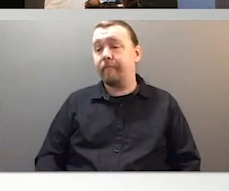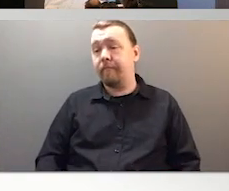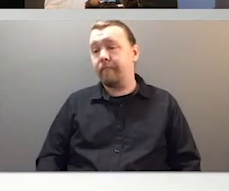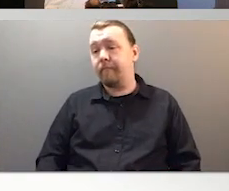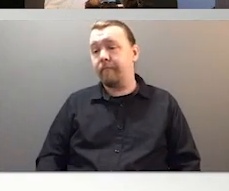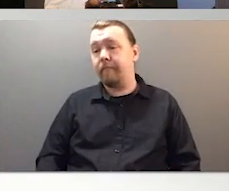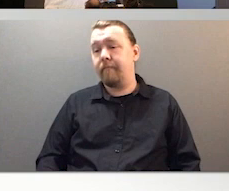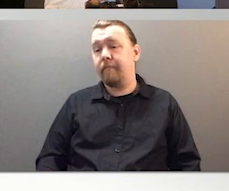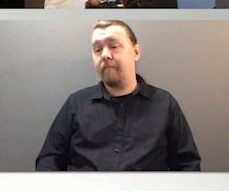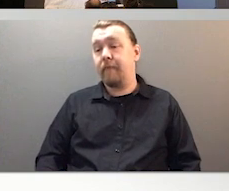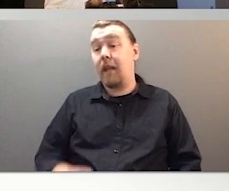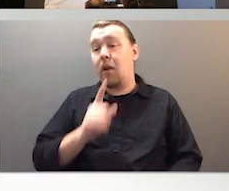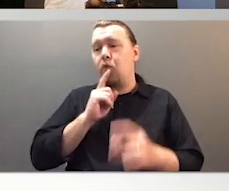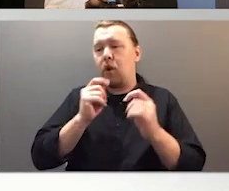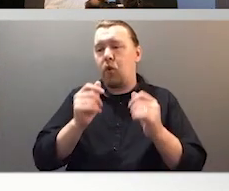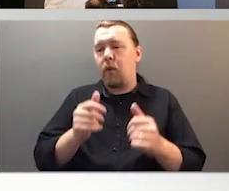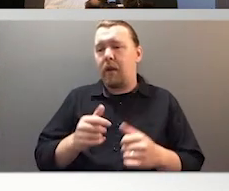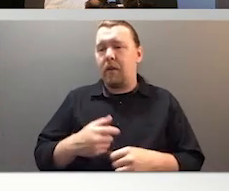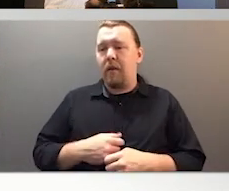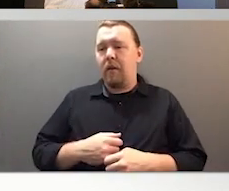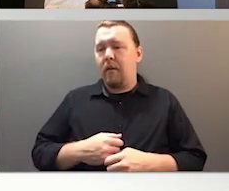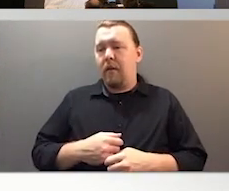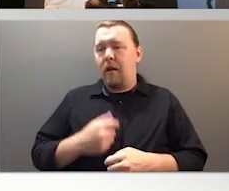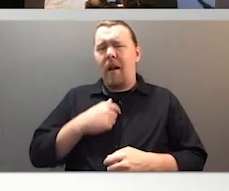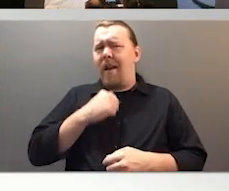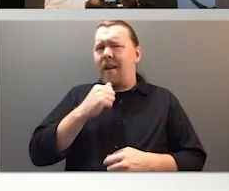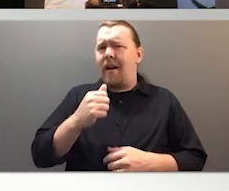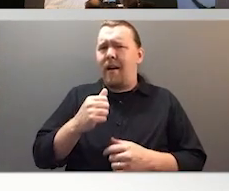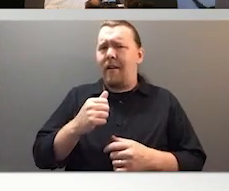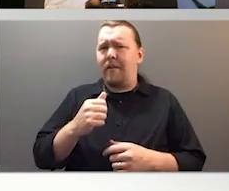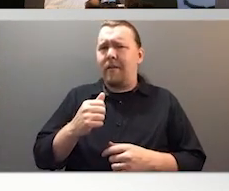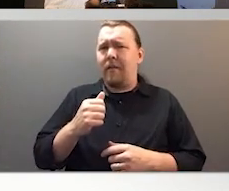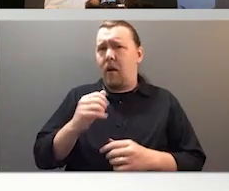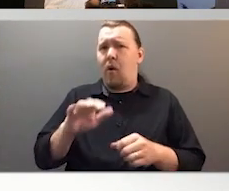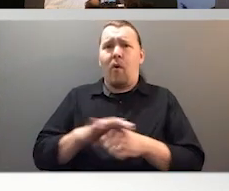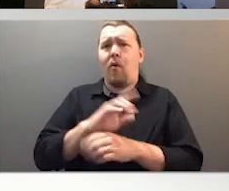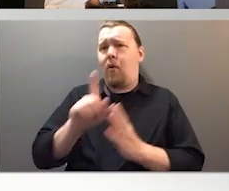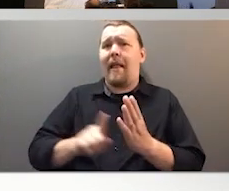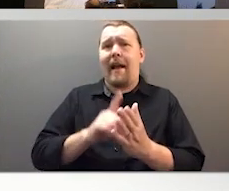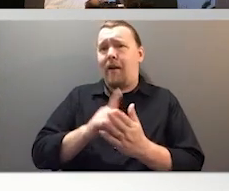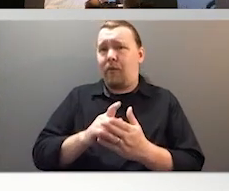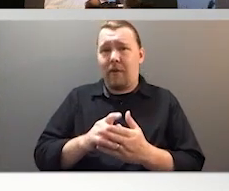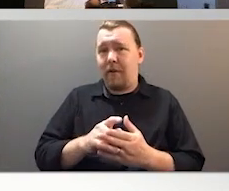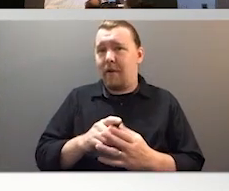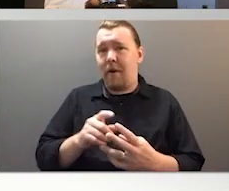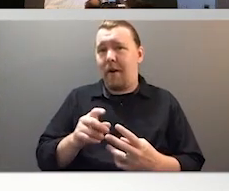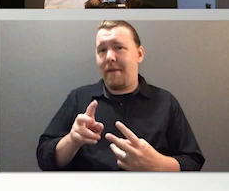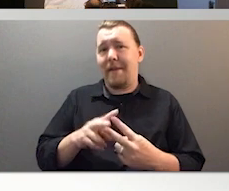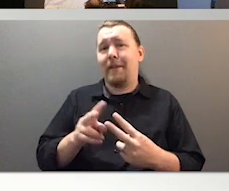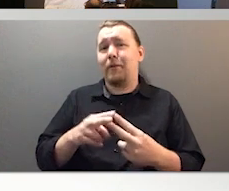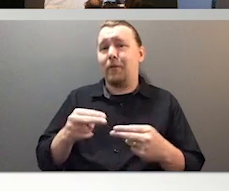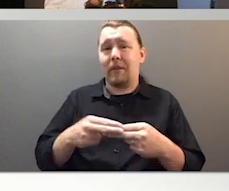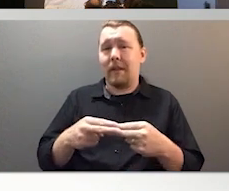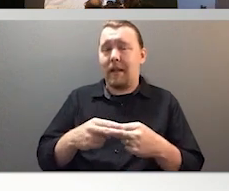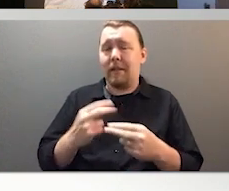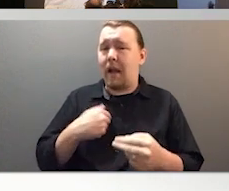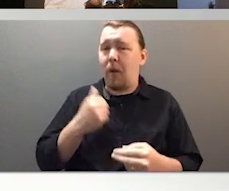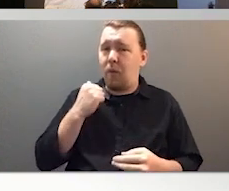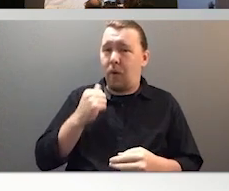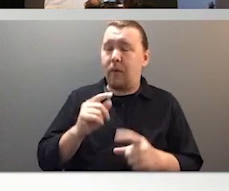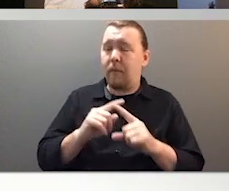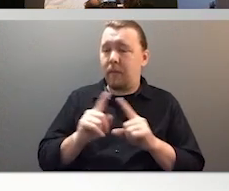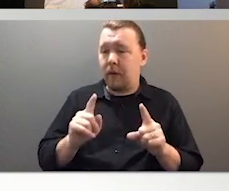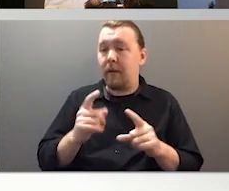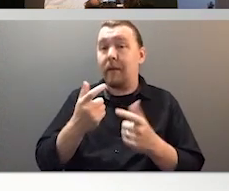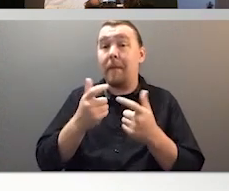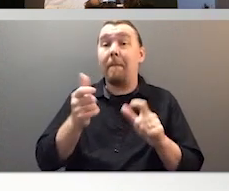Real quick, I could do a whole hour on just these 2 slides alone. But the biggest